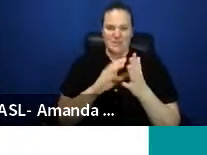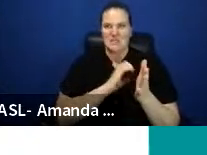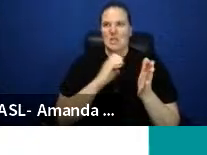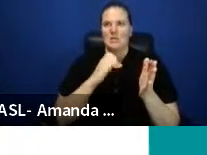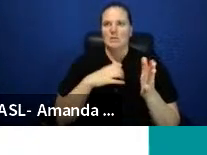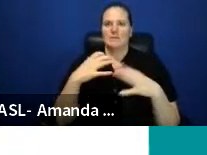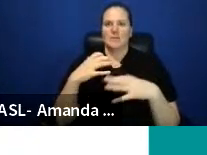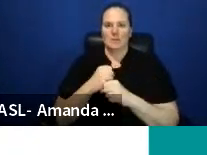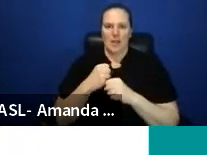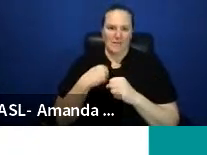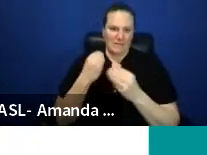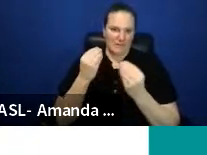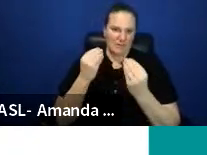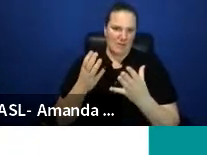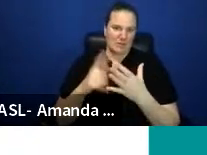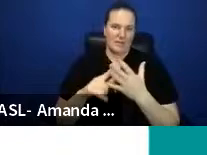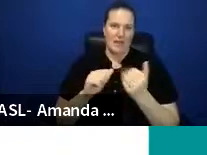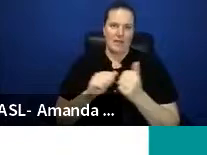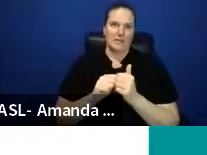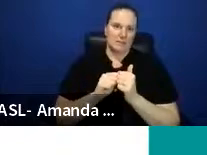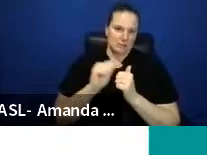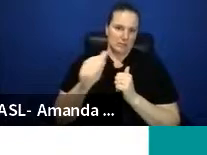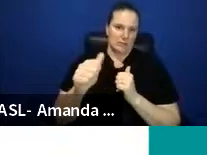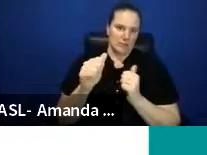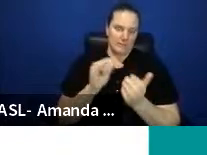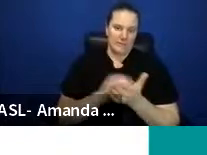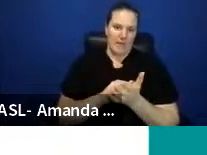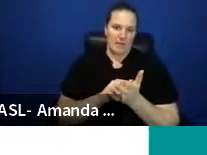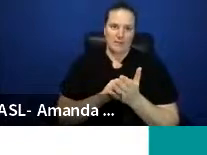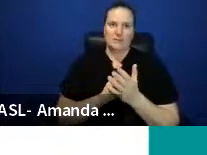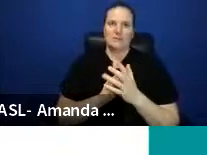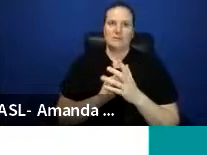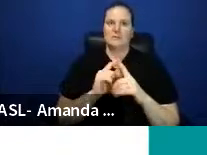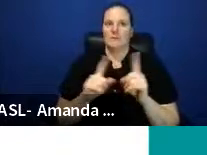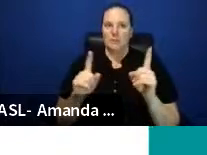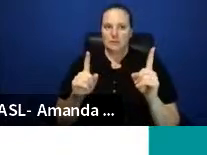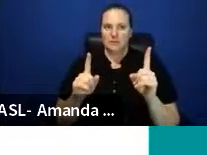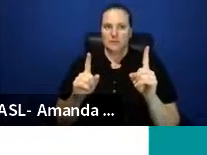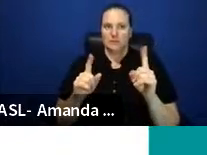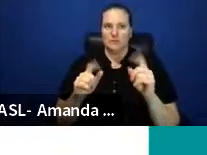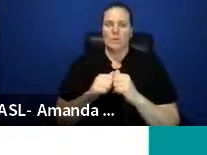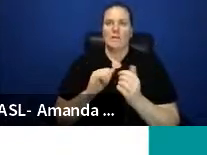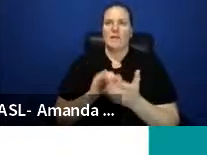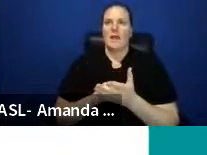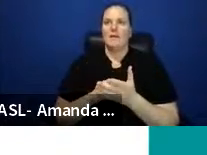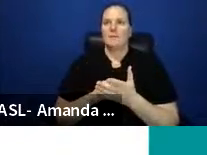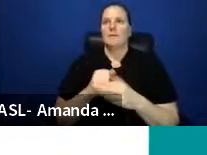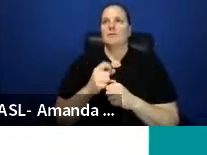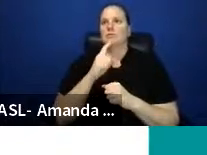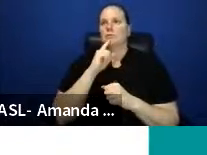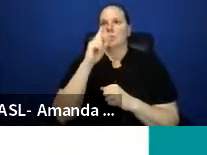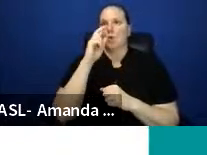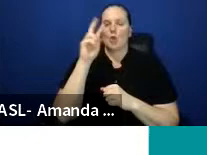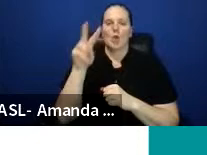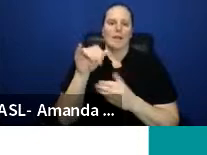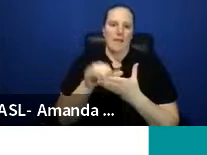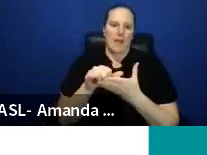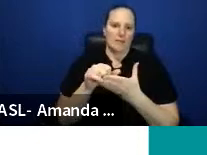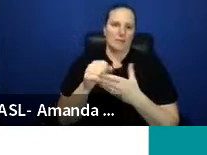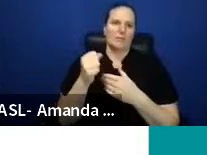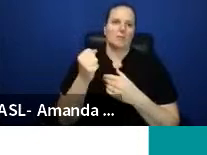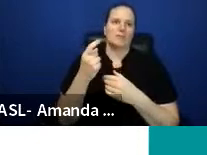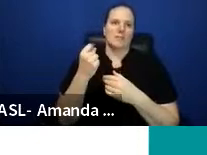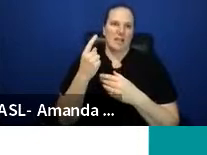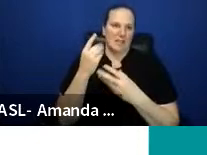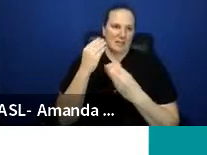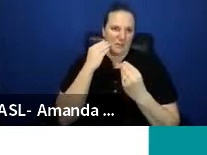its information. So the distance of that queue is quite different between these scenarios. So do be sure to look at that and kind of understand that